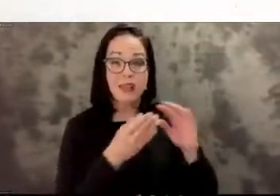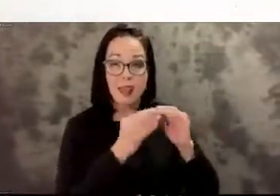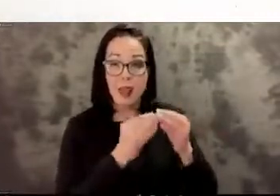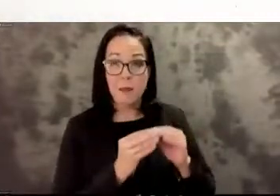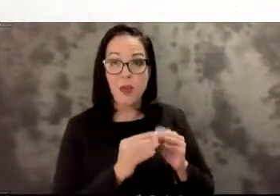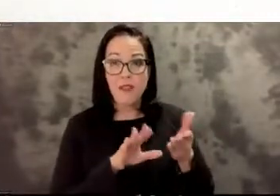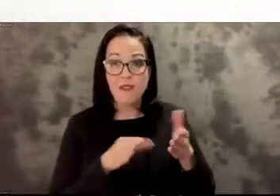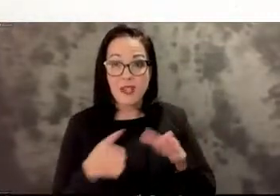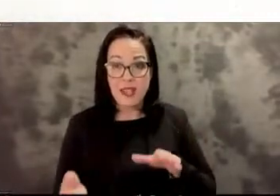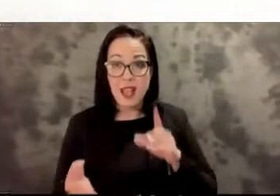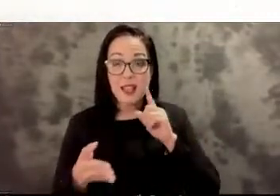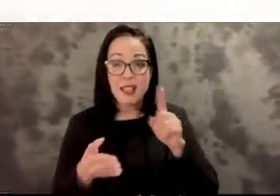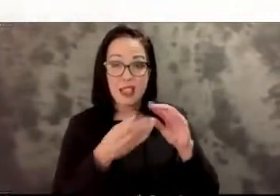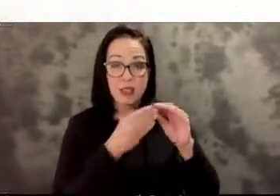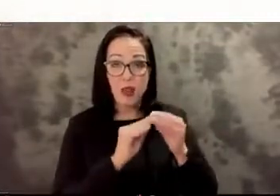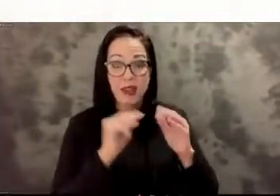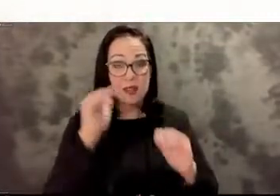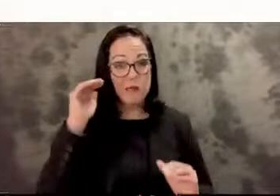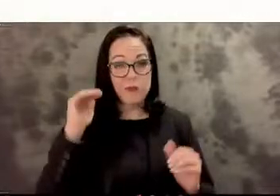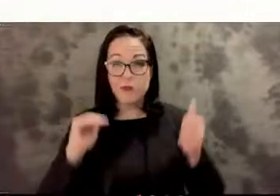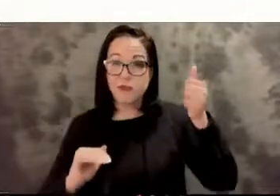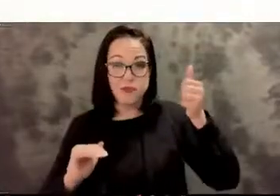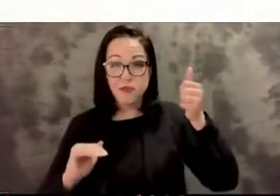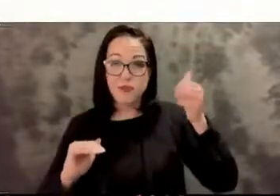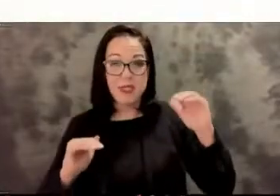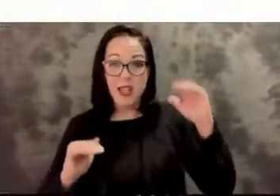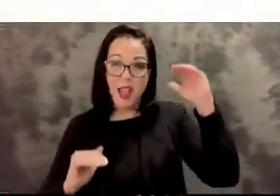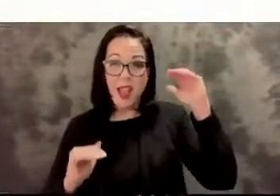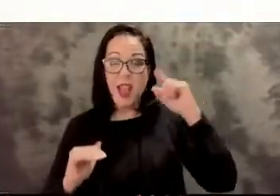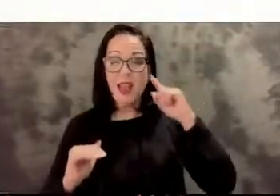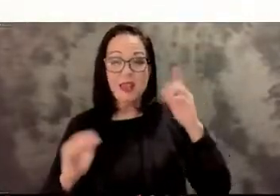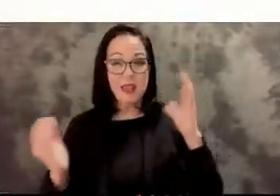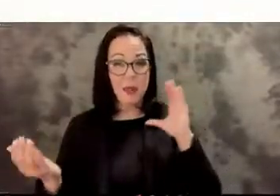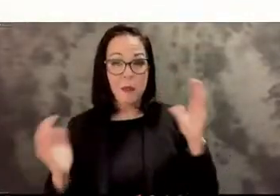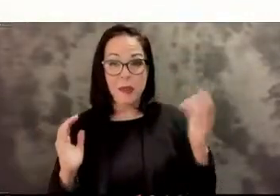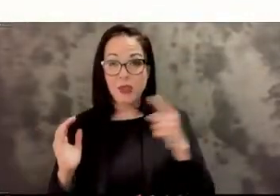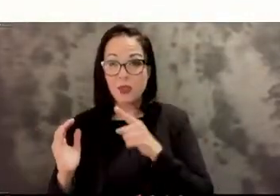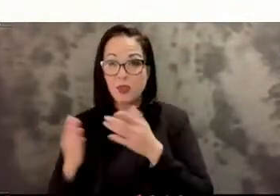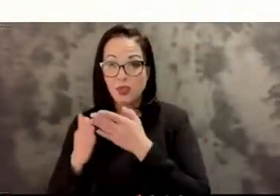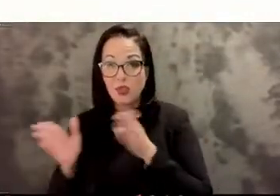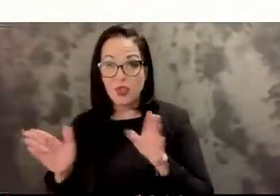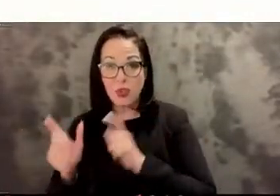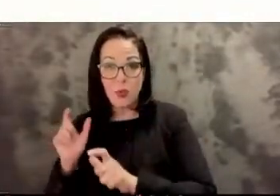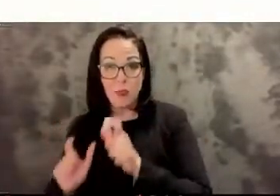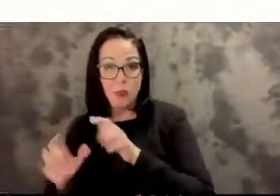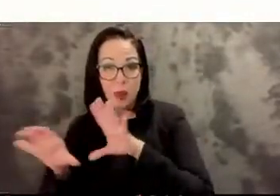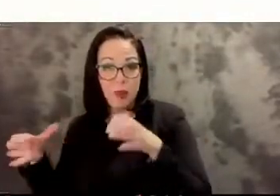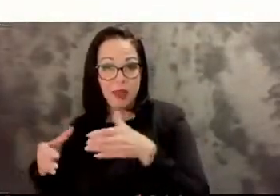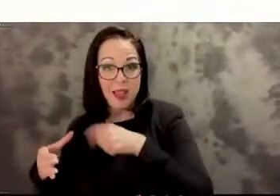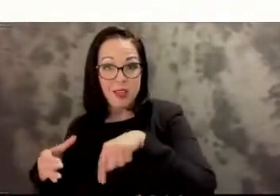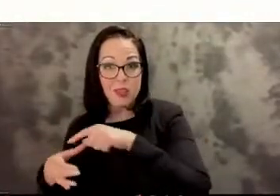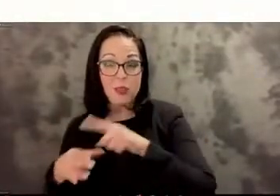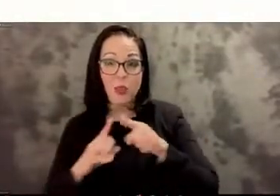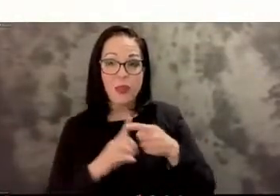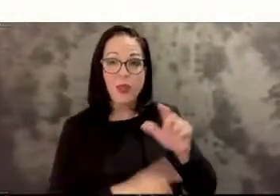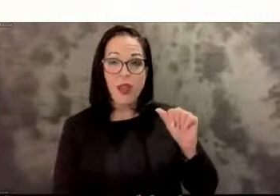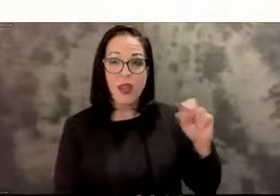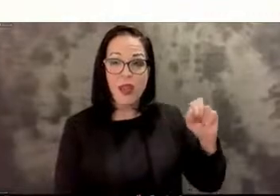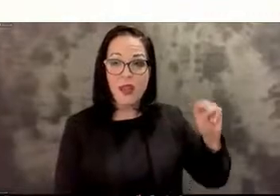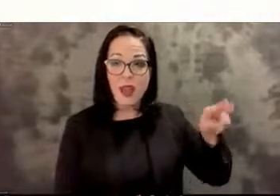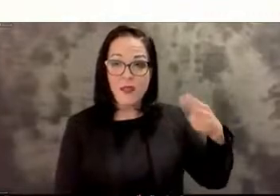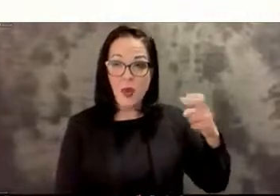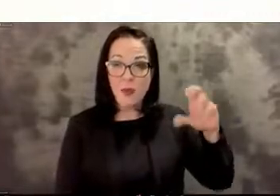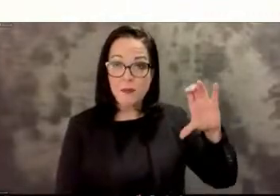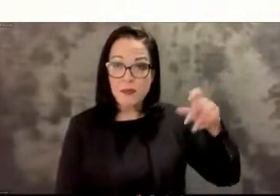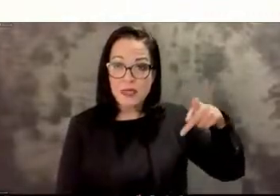is disproportionately higher than the general population. And then when you look at Native Hawaiian Pacific Islanders,